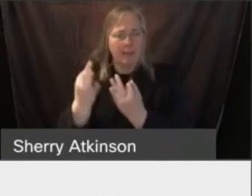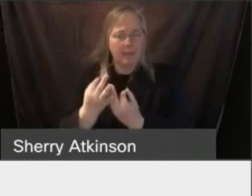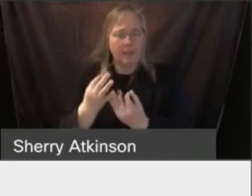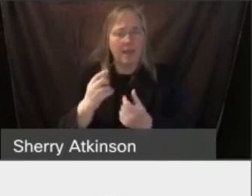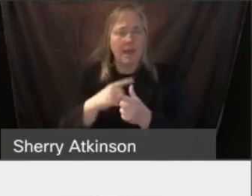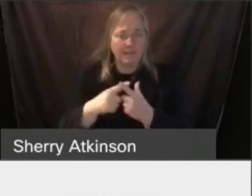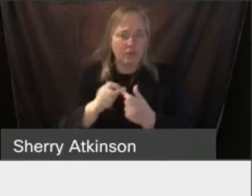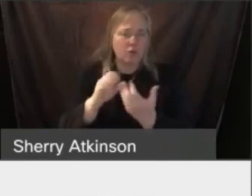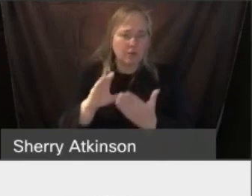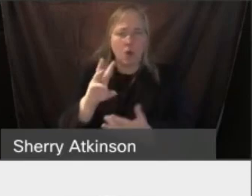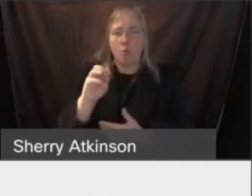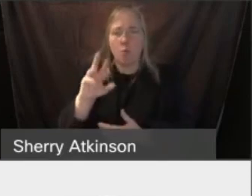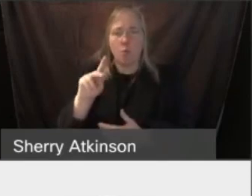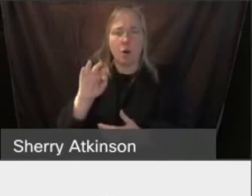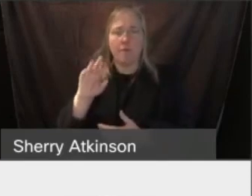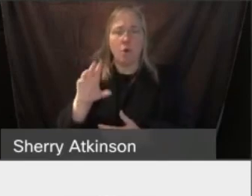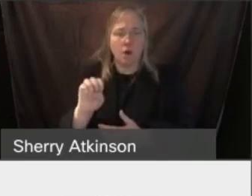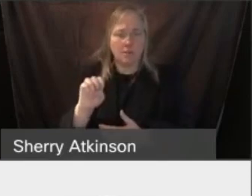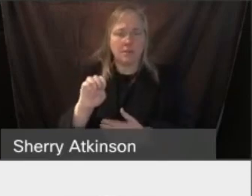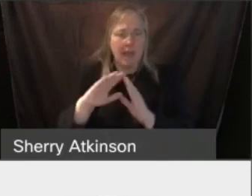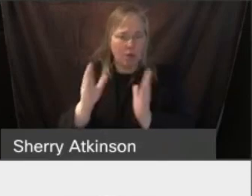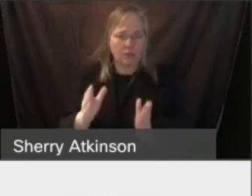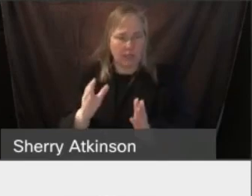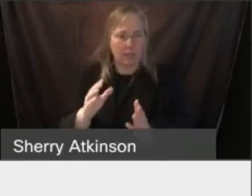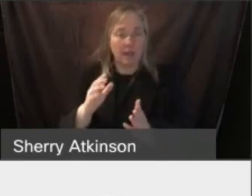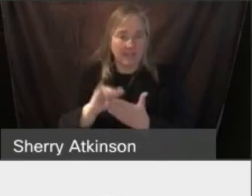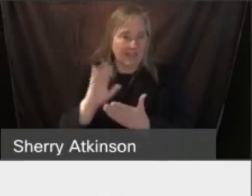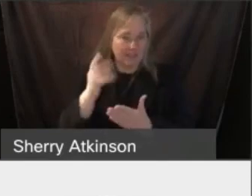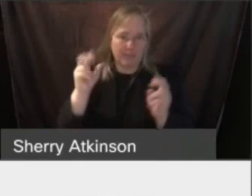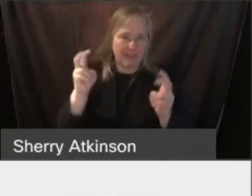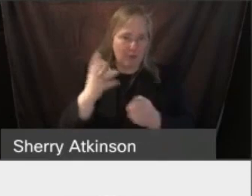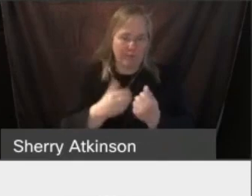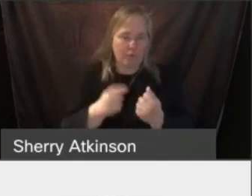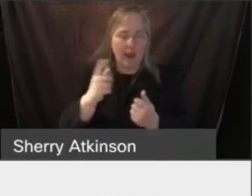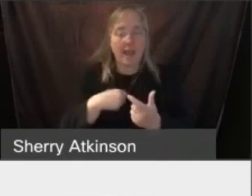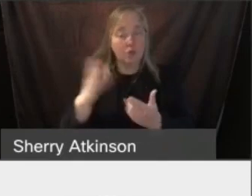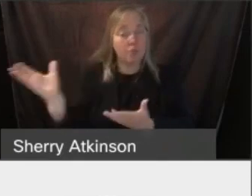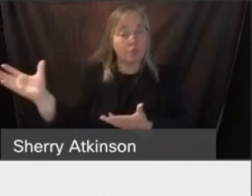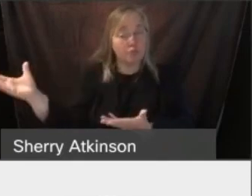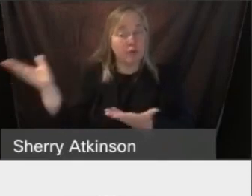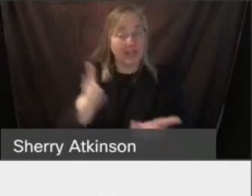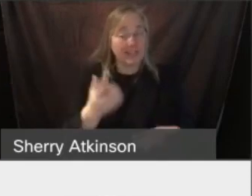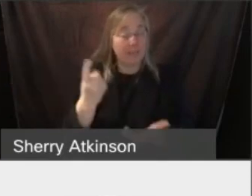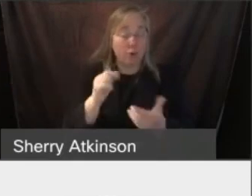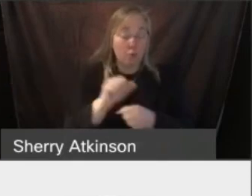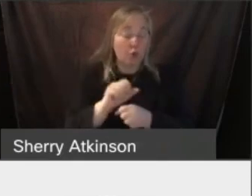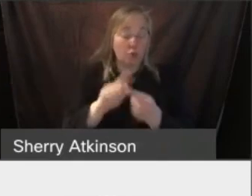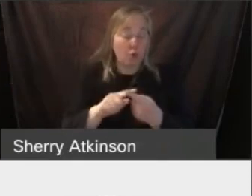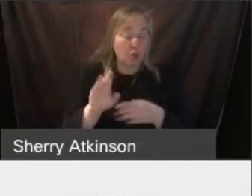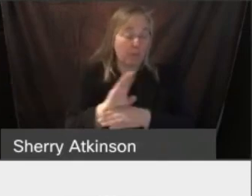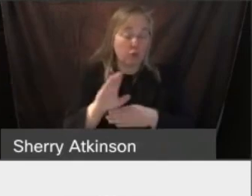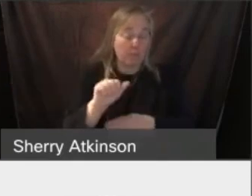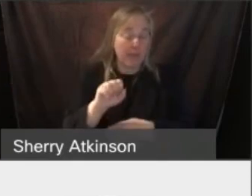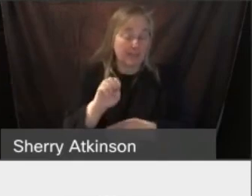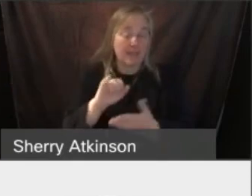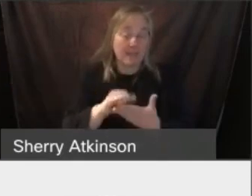everywhere. And you're bringing in something that would be working toward the commercial base. So might be one place to think about there.